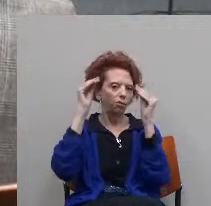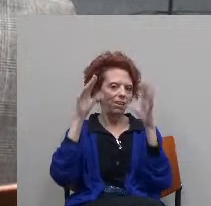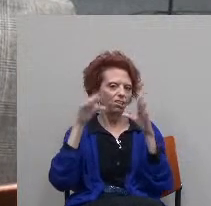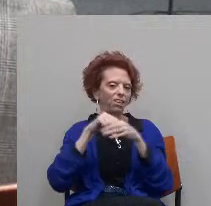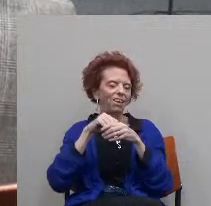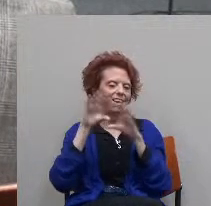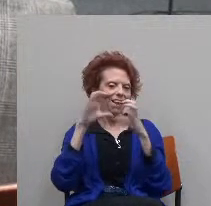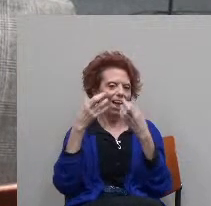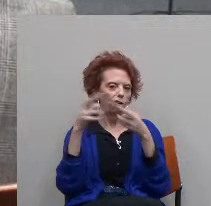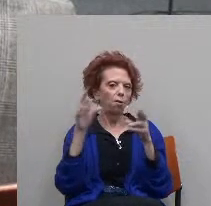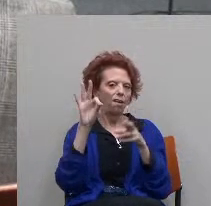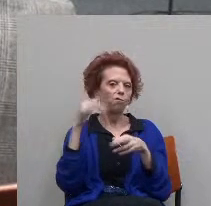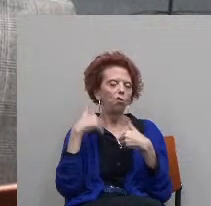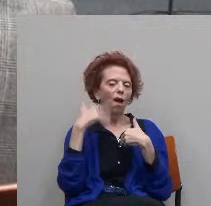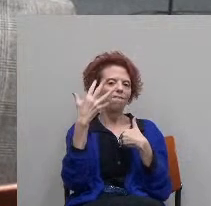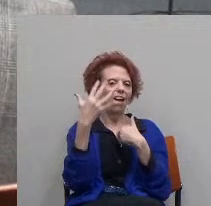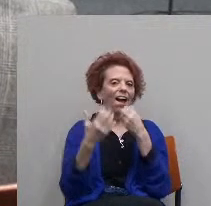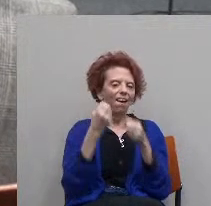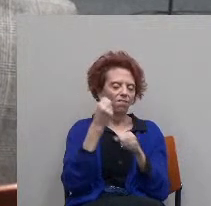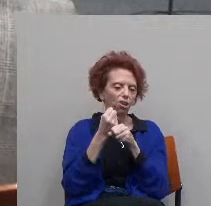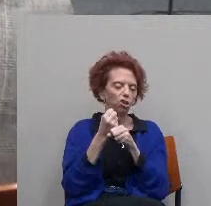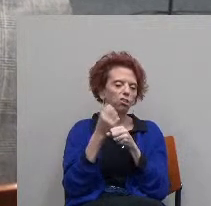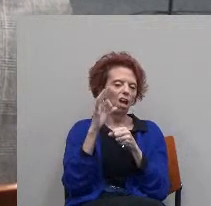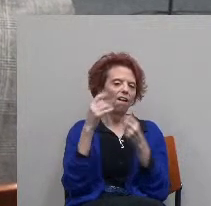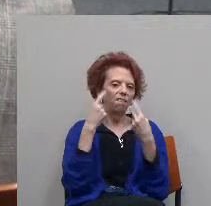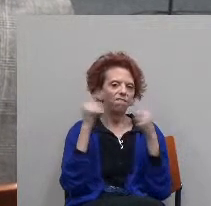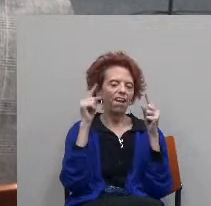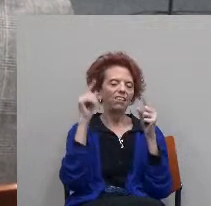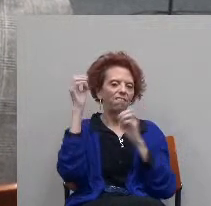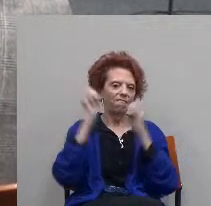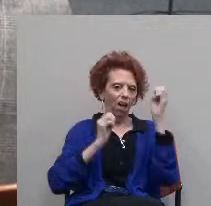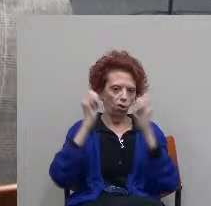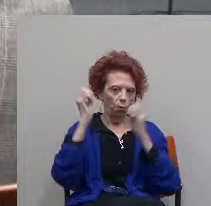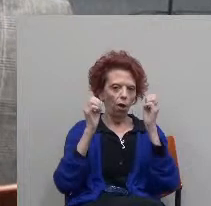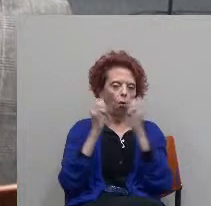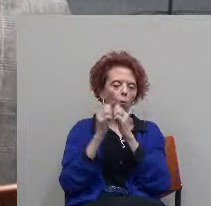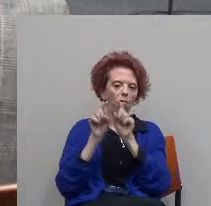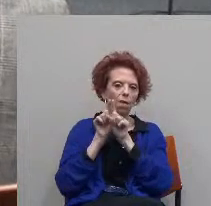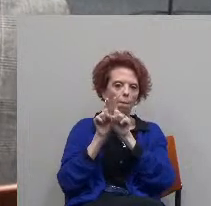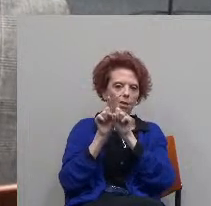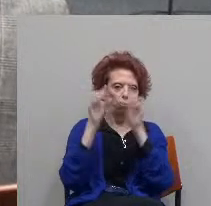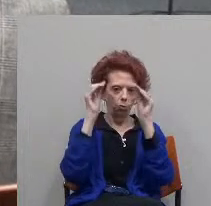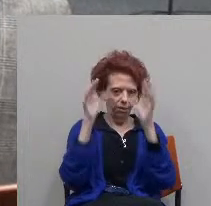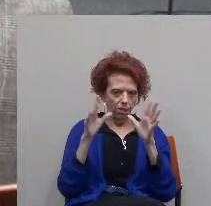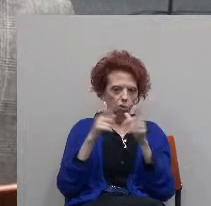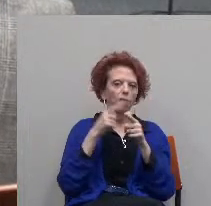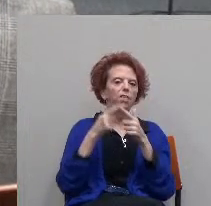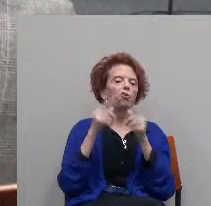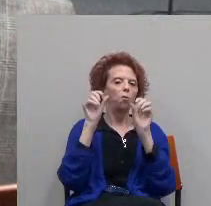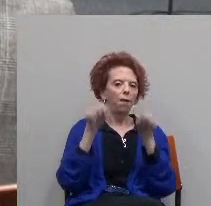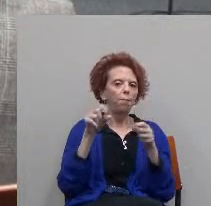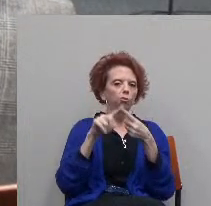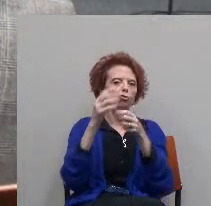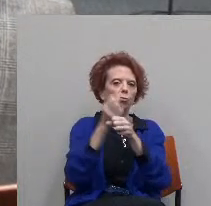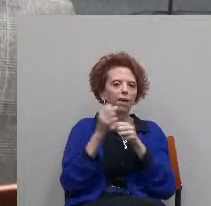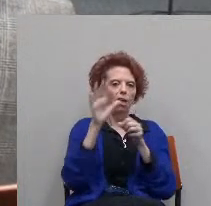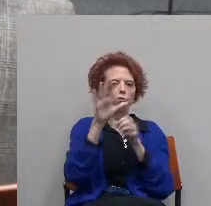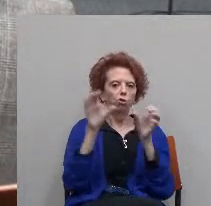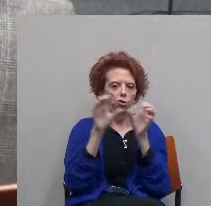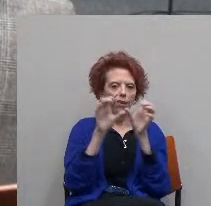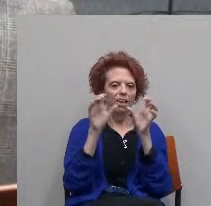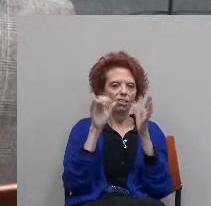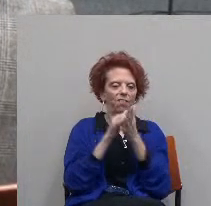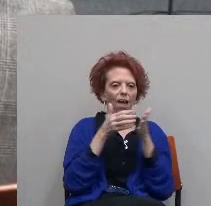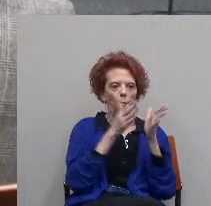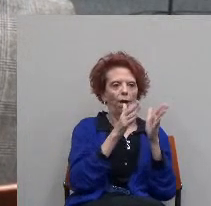in a classroom. If you have 5 years of effective evaluations with a mentor teacher, you would be able to gain your certification